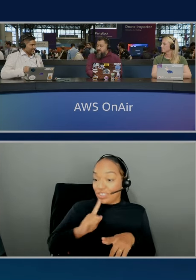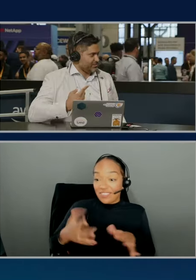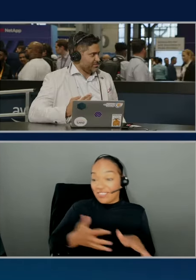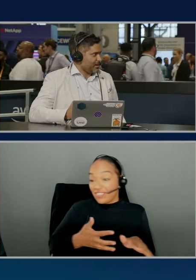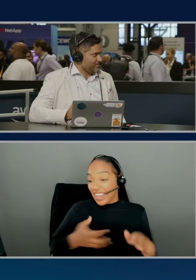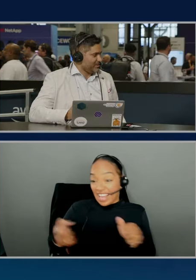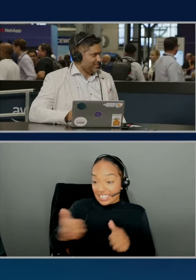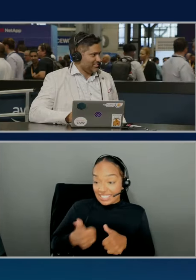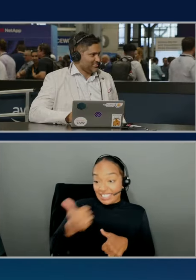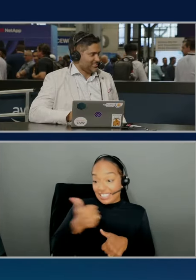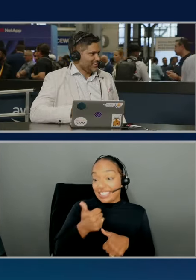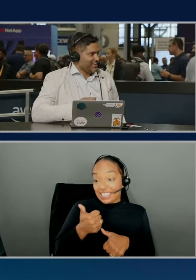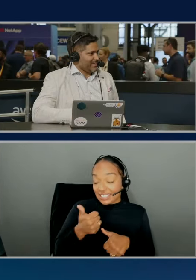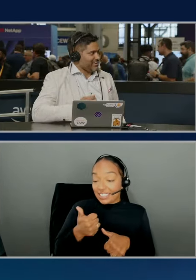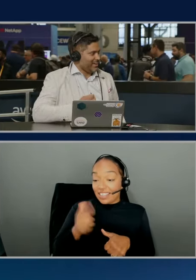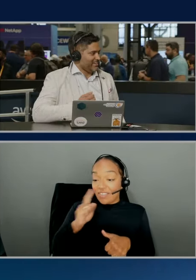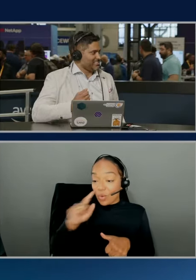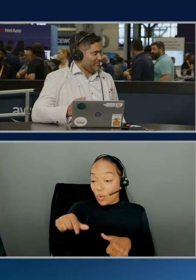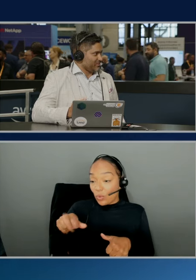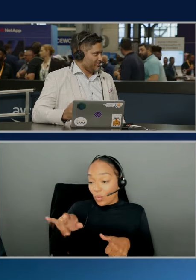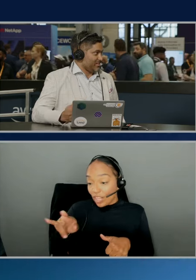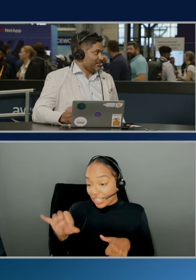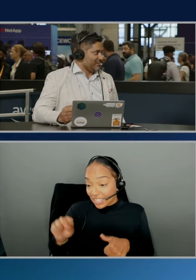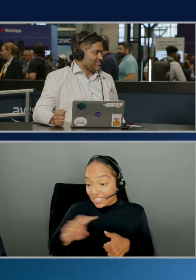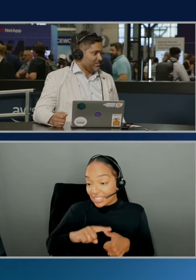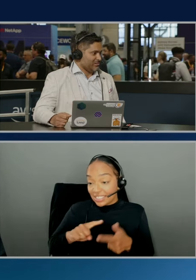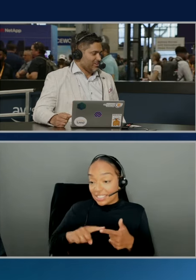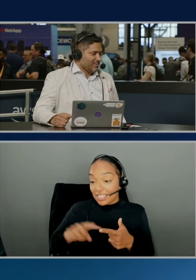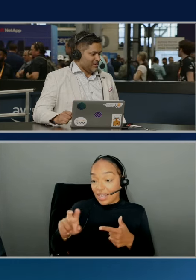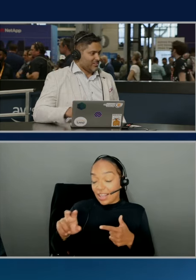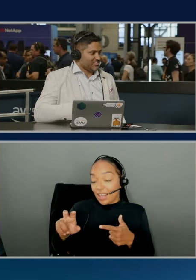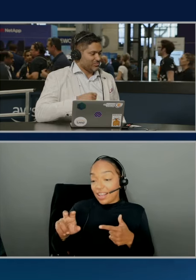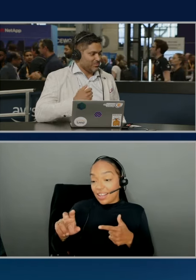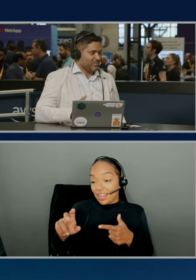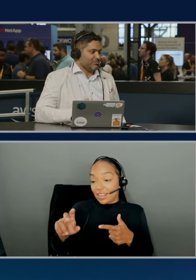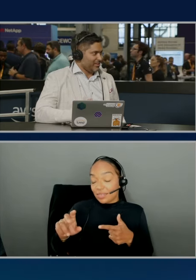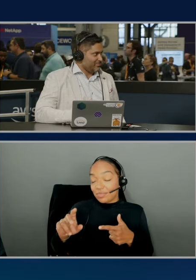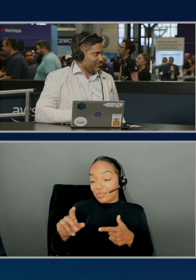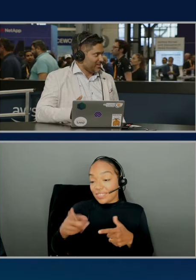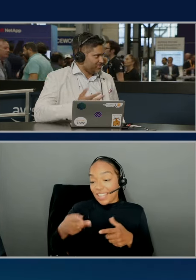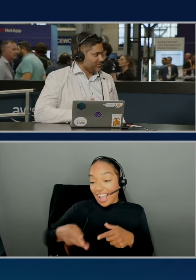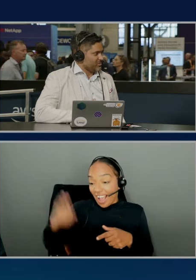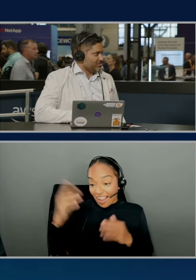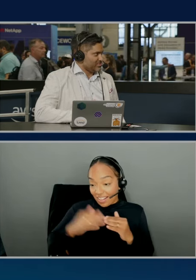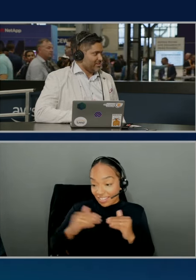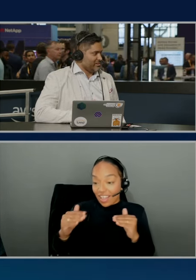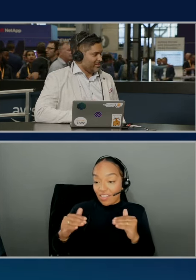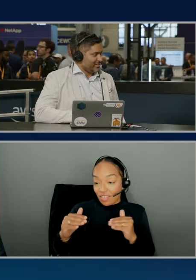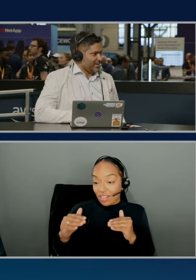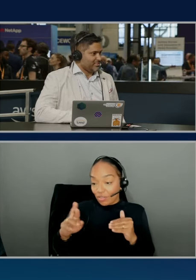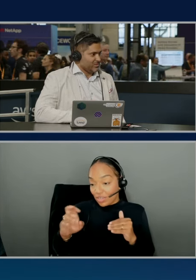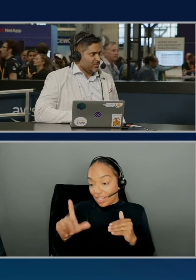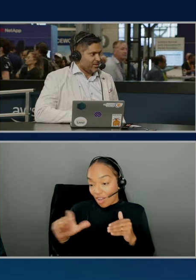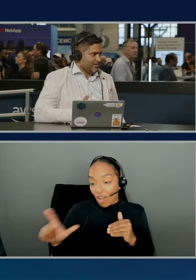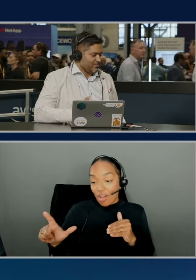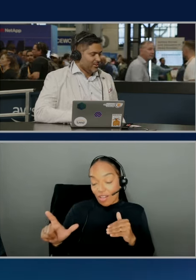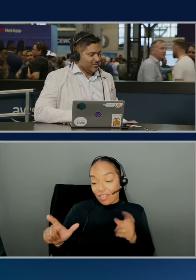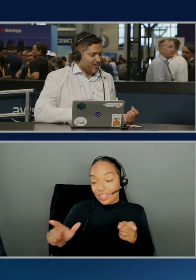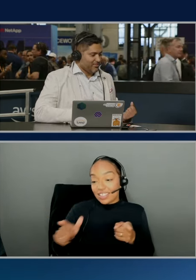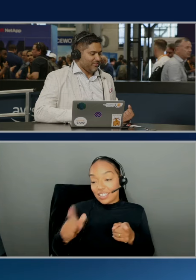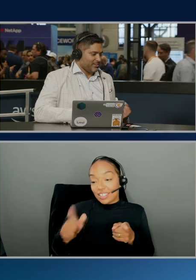queries, in terms of update latencies, at the highest levels of recall. So, extremely relevant types of results that you're going to get. So a lot